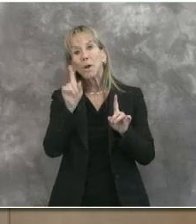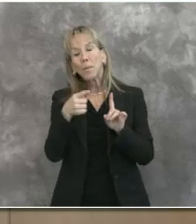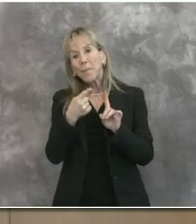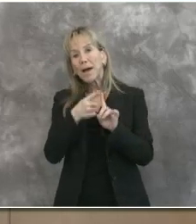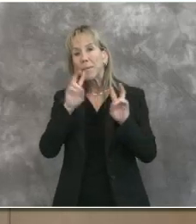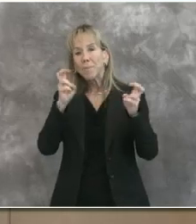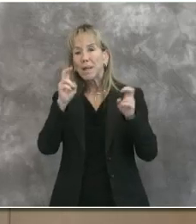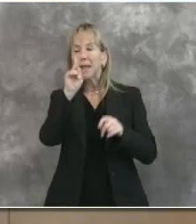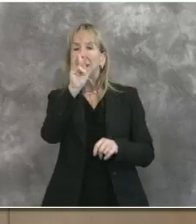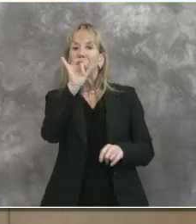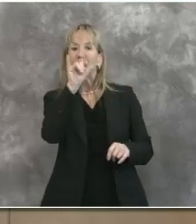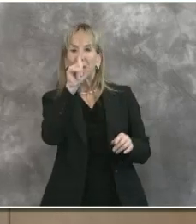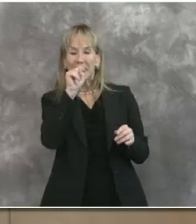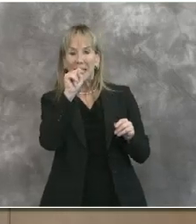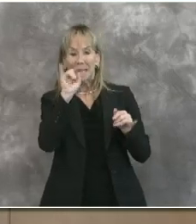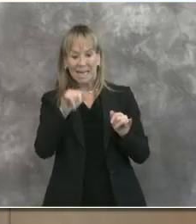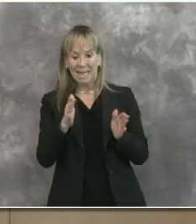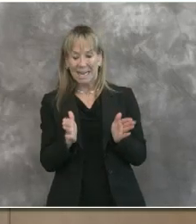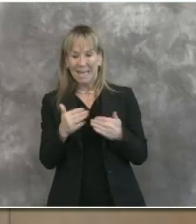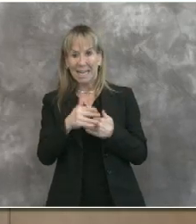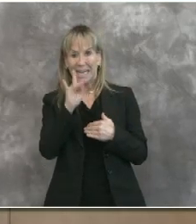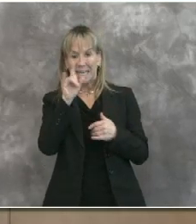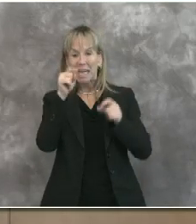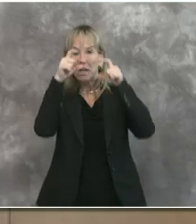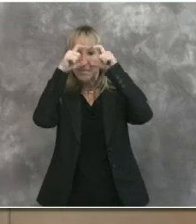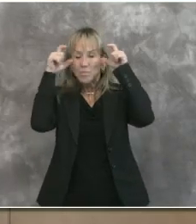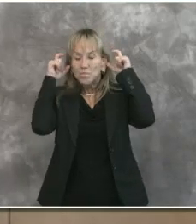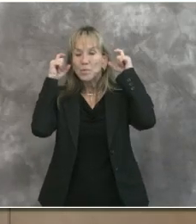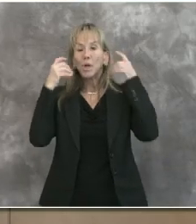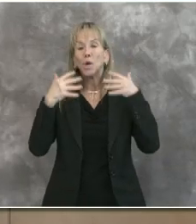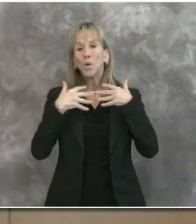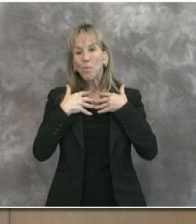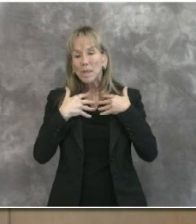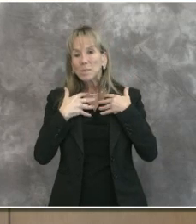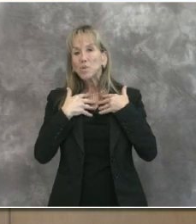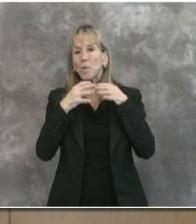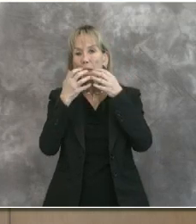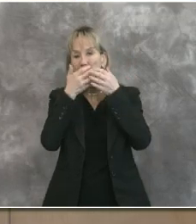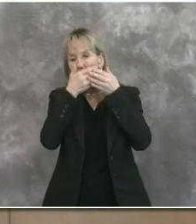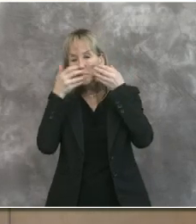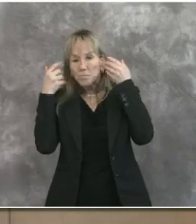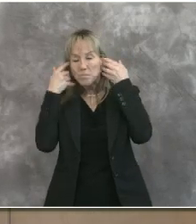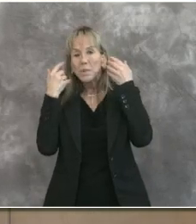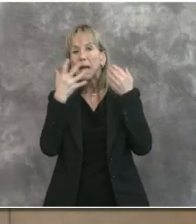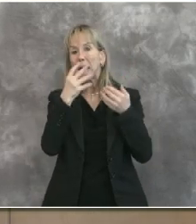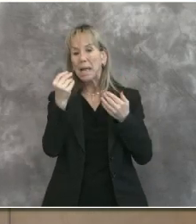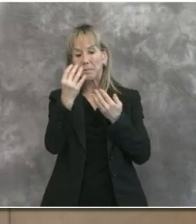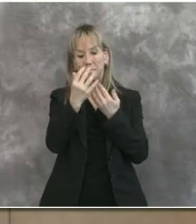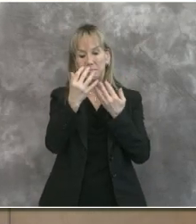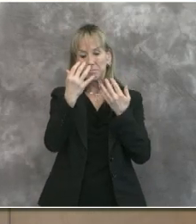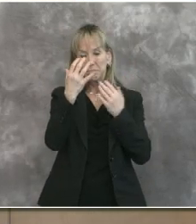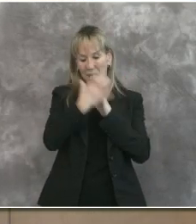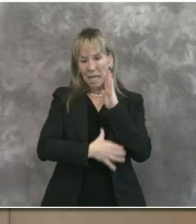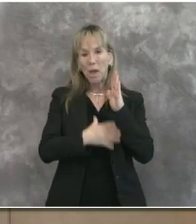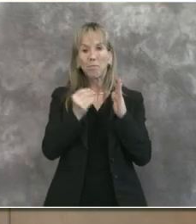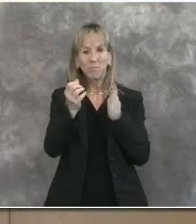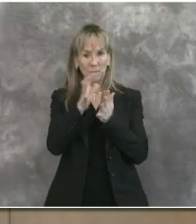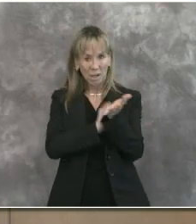kit, which is eye protection and then respiratory protection, gown, gloves. And doing